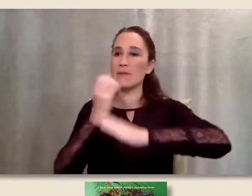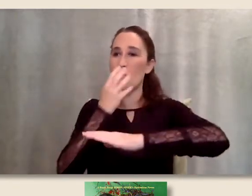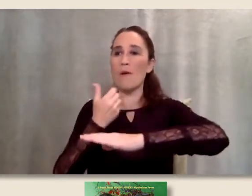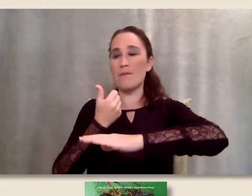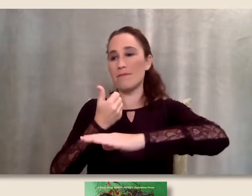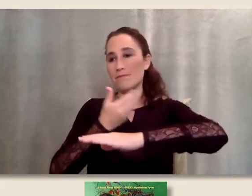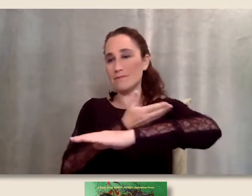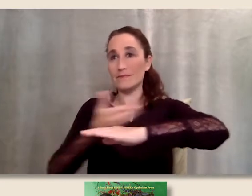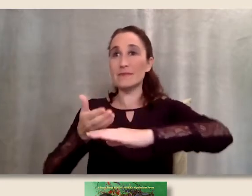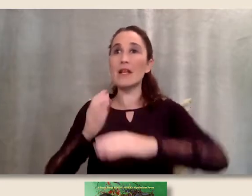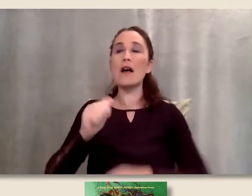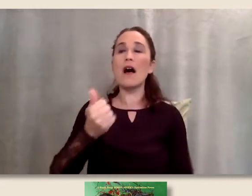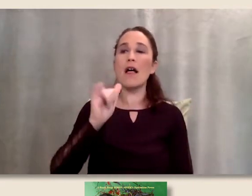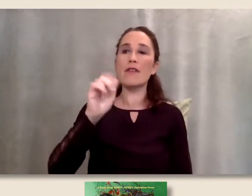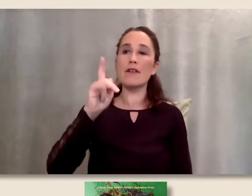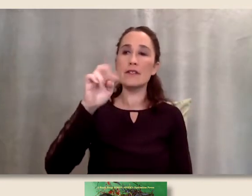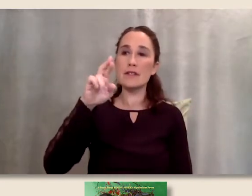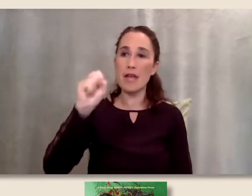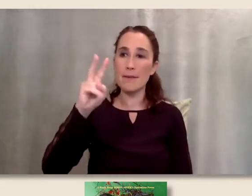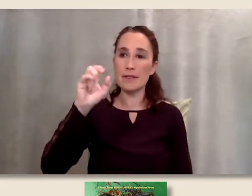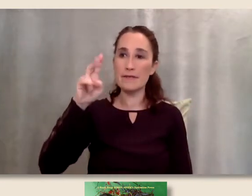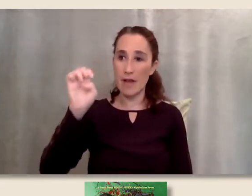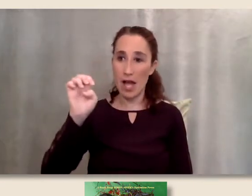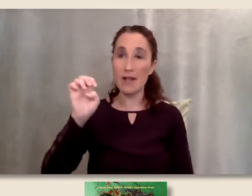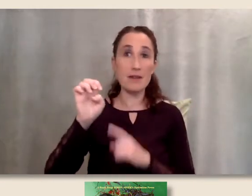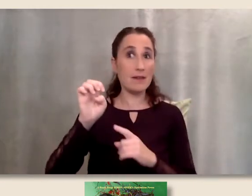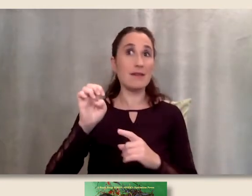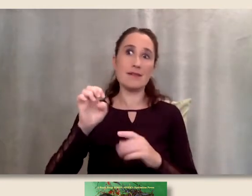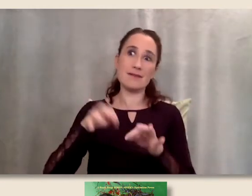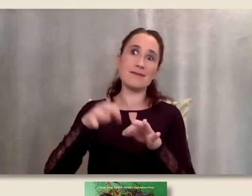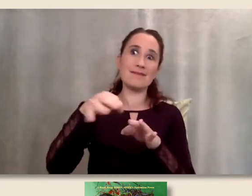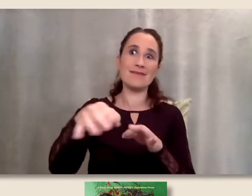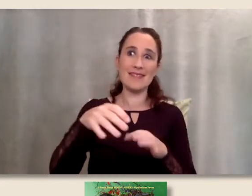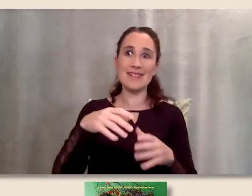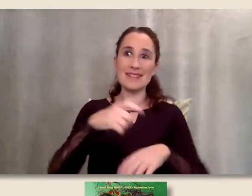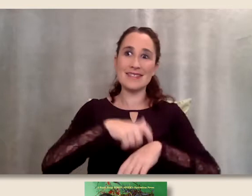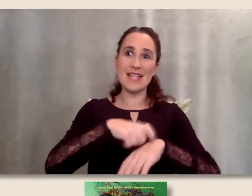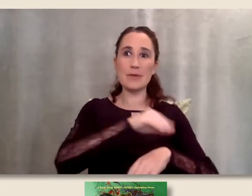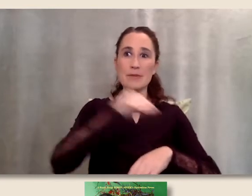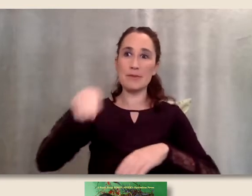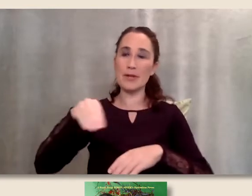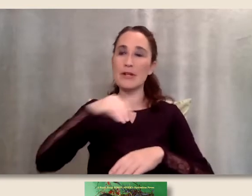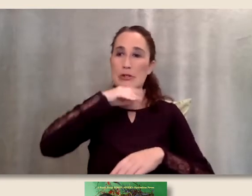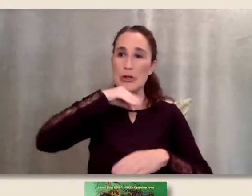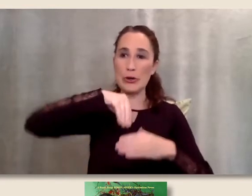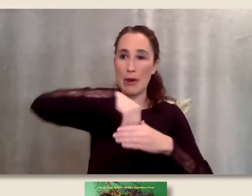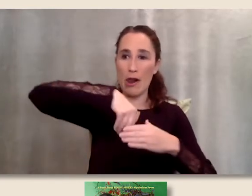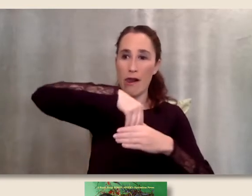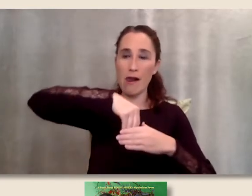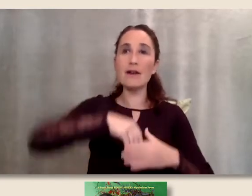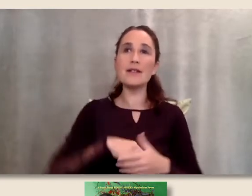cypress vines that I had, and they are well overdue to get placed into some soil. So you'll see that some